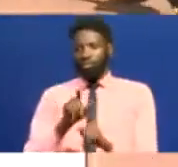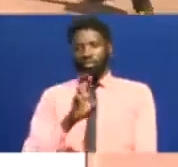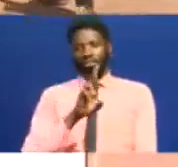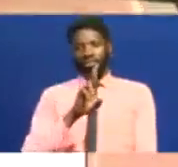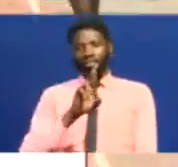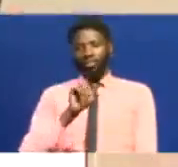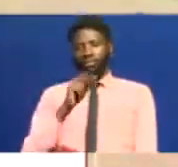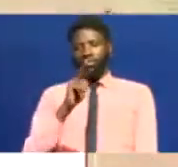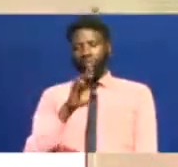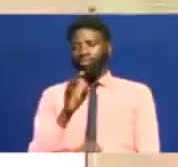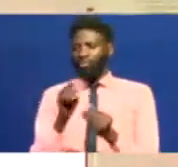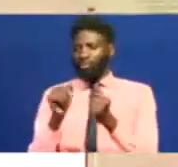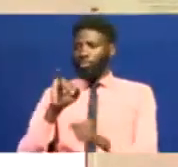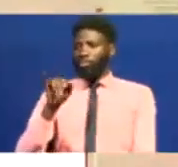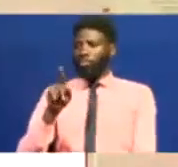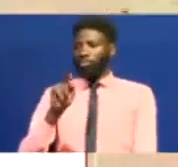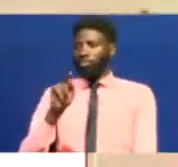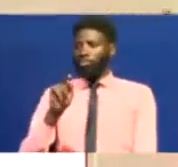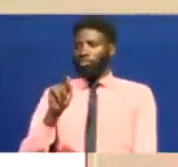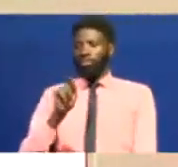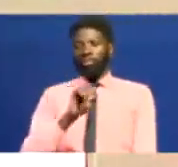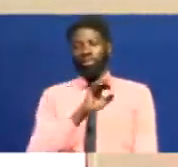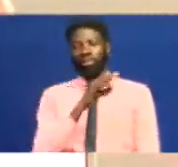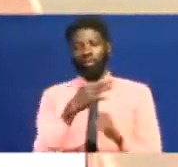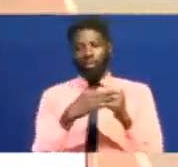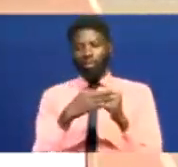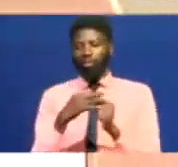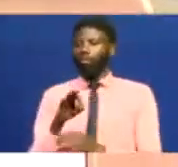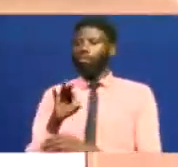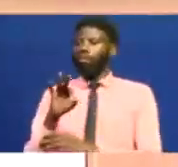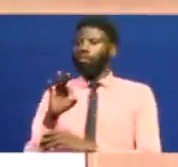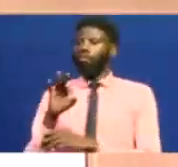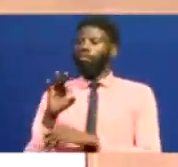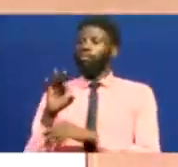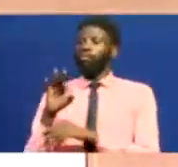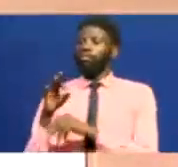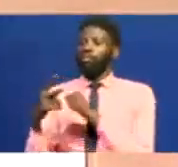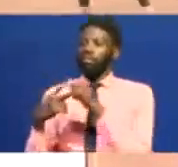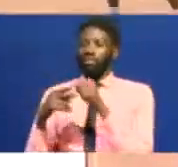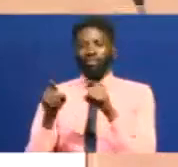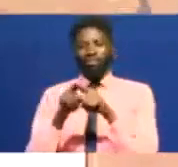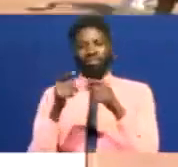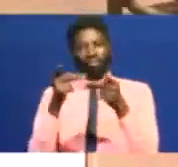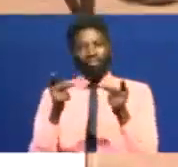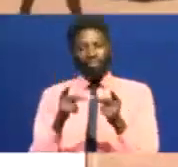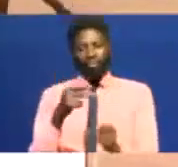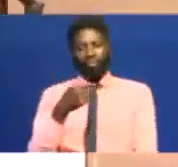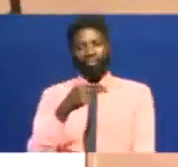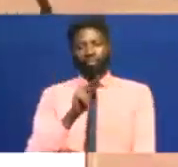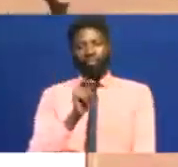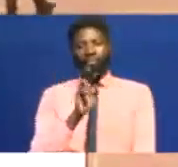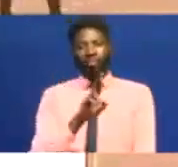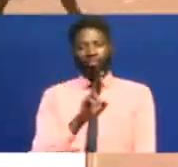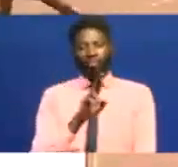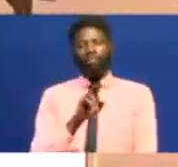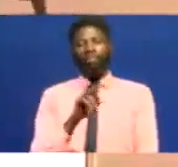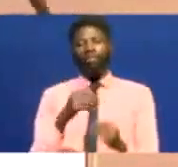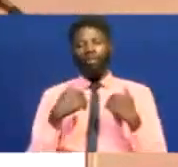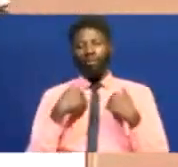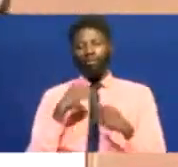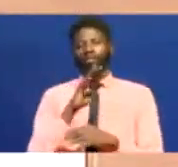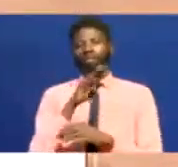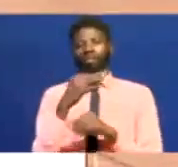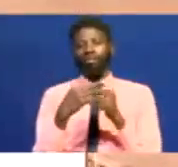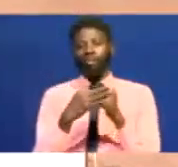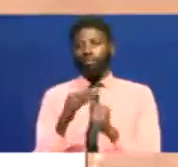defeated Jaquat 38-37 at the same venue. Then beat Hunters League 48-32 in their